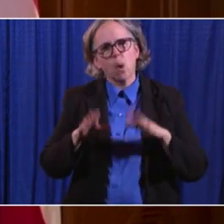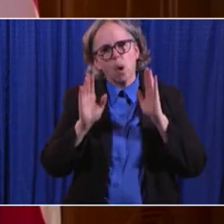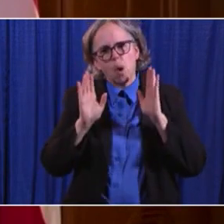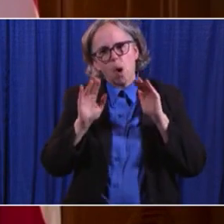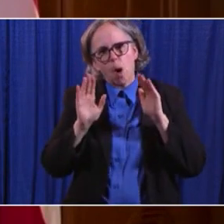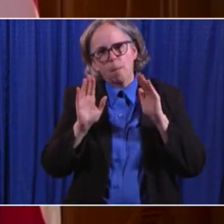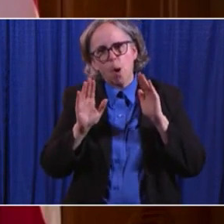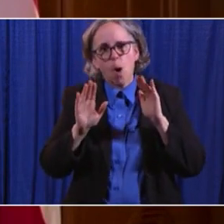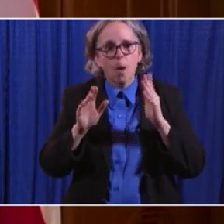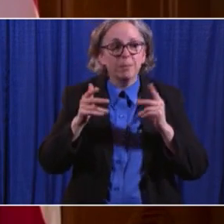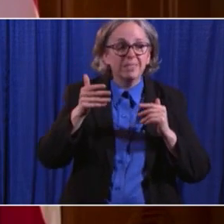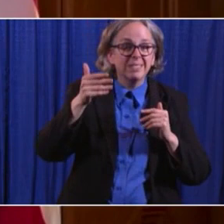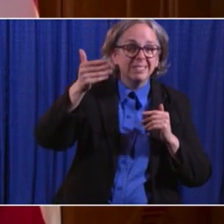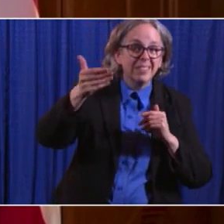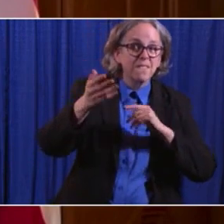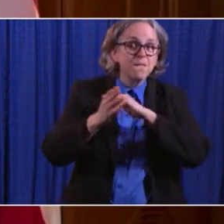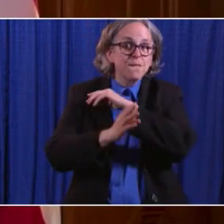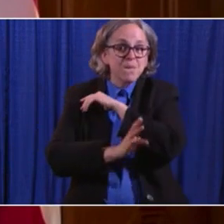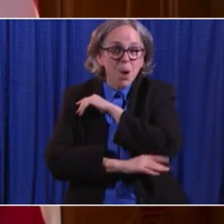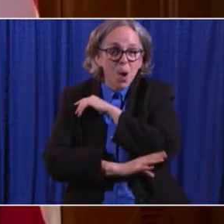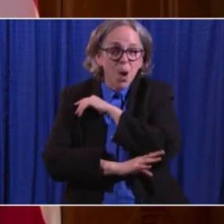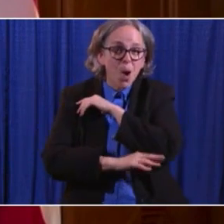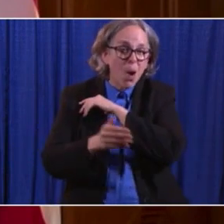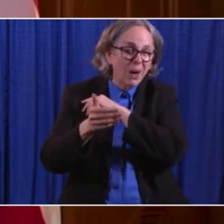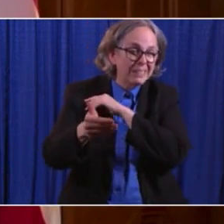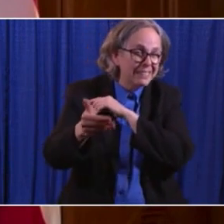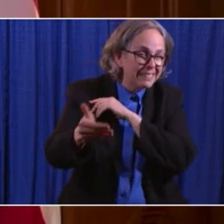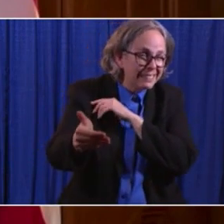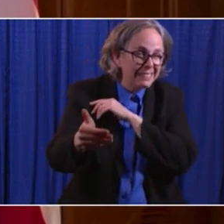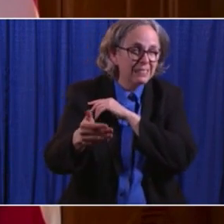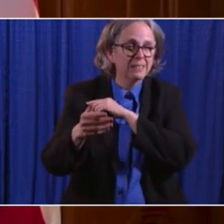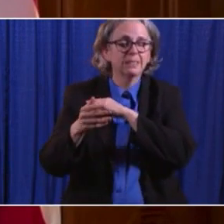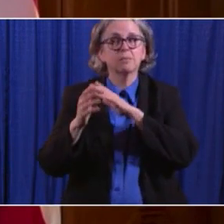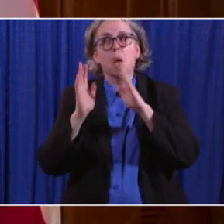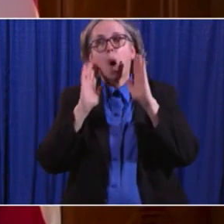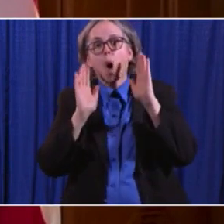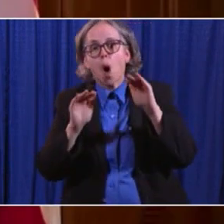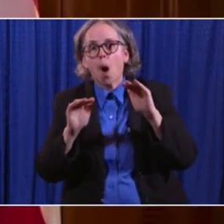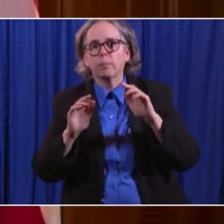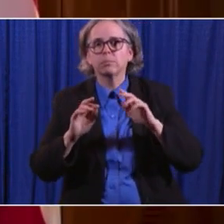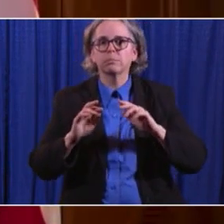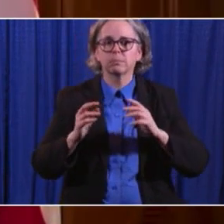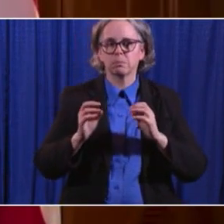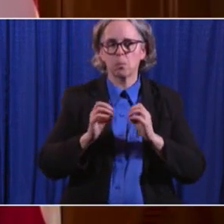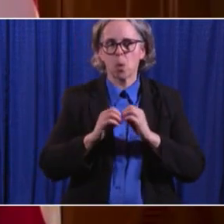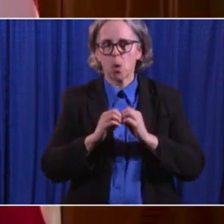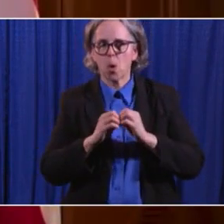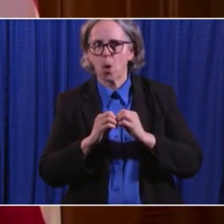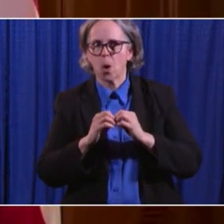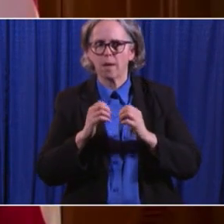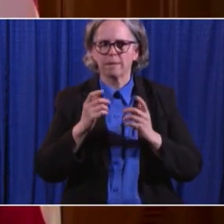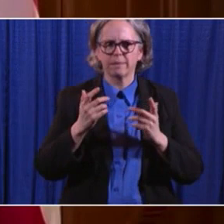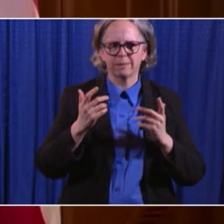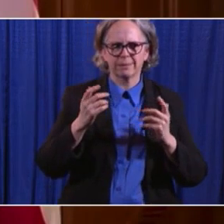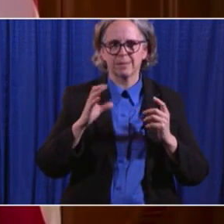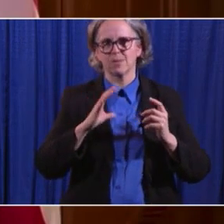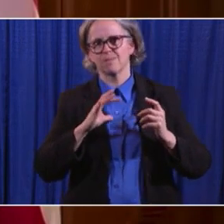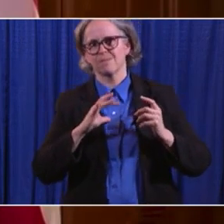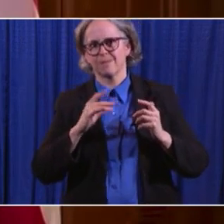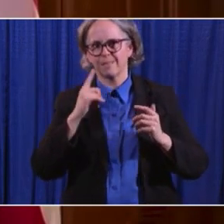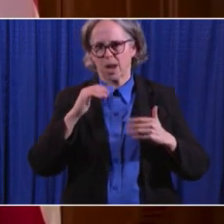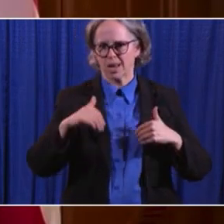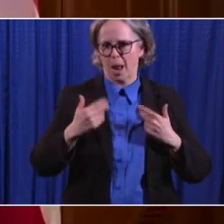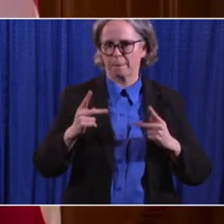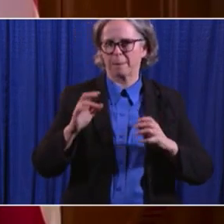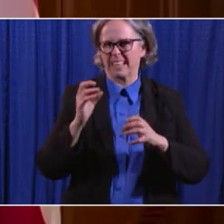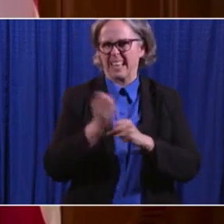by the beginning of school year next year, we will be able to vaccinate a lot more of our young people